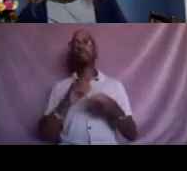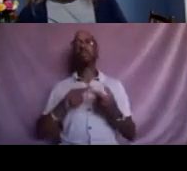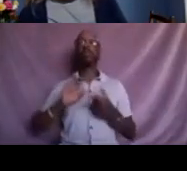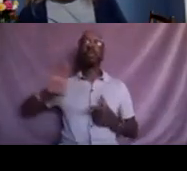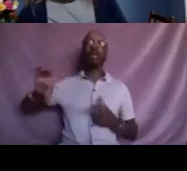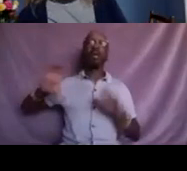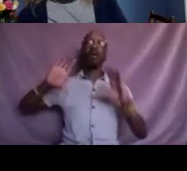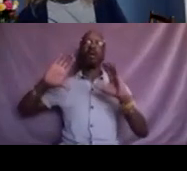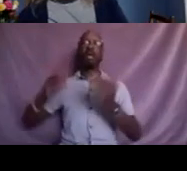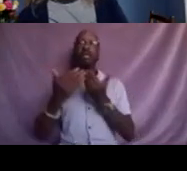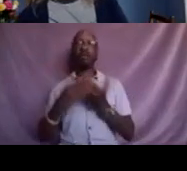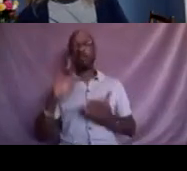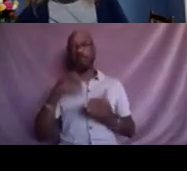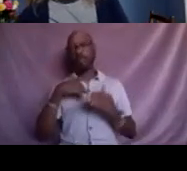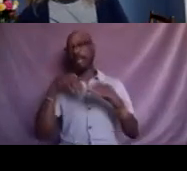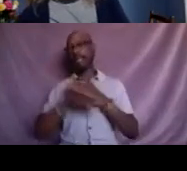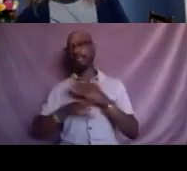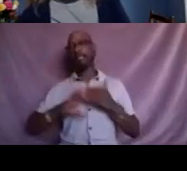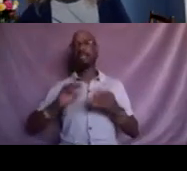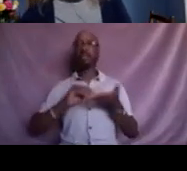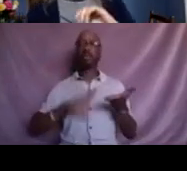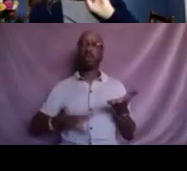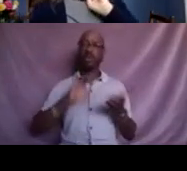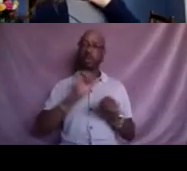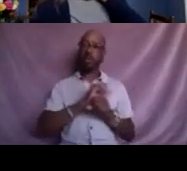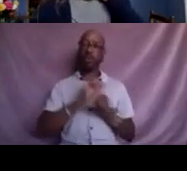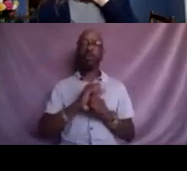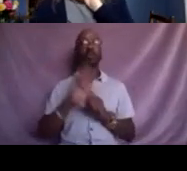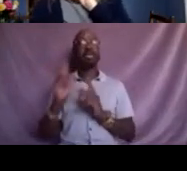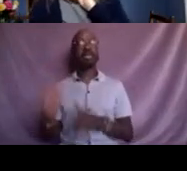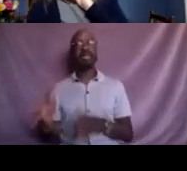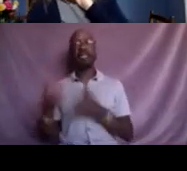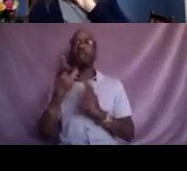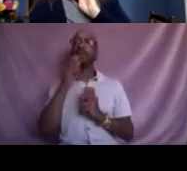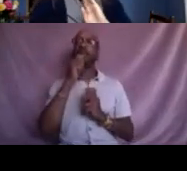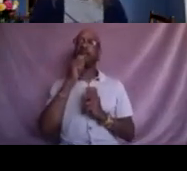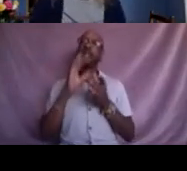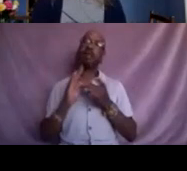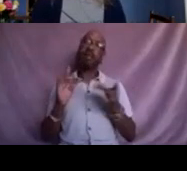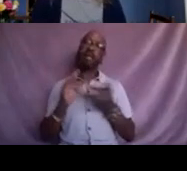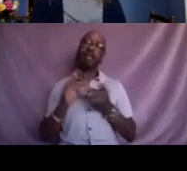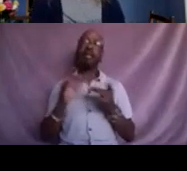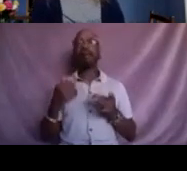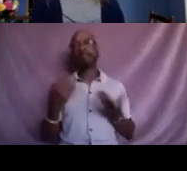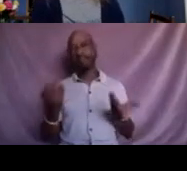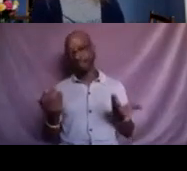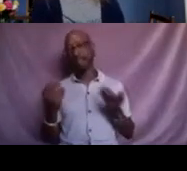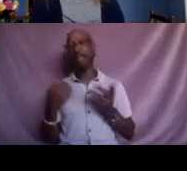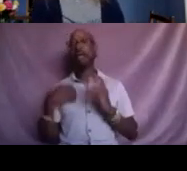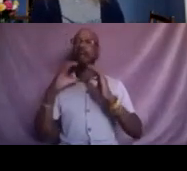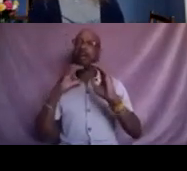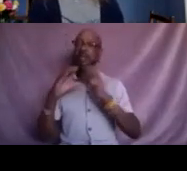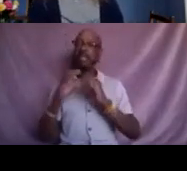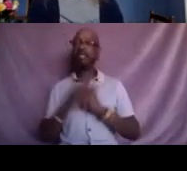can access those students' work. You can leave private comments and do those conversations with students. And so anybody, resource teacher, anybody